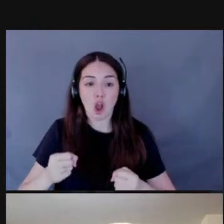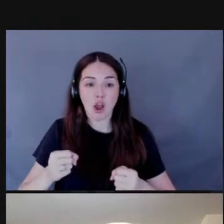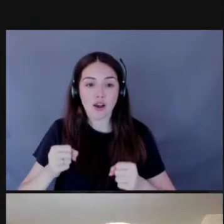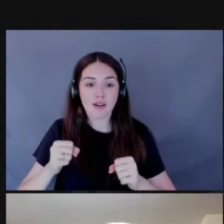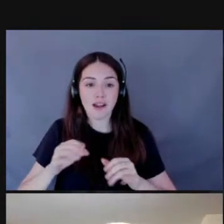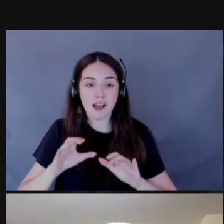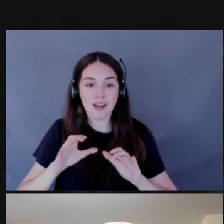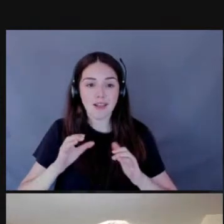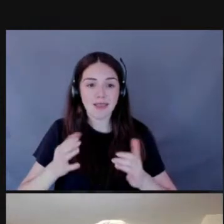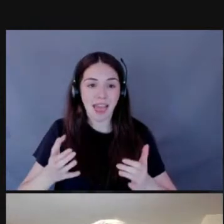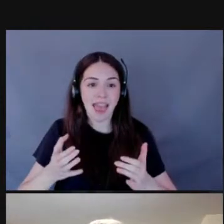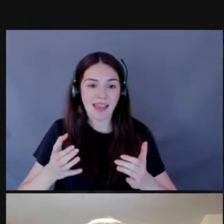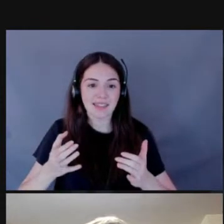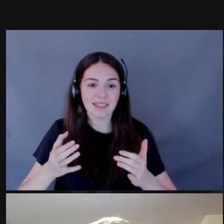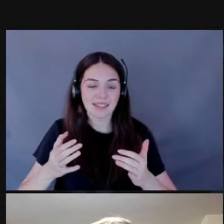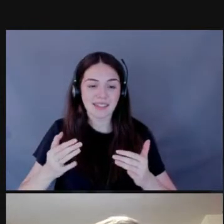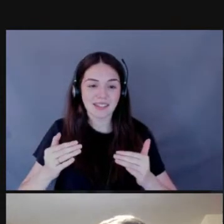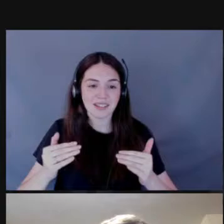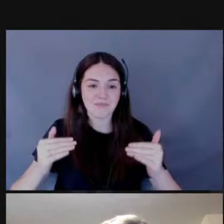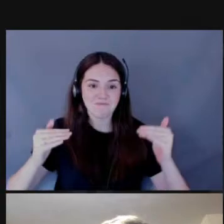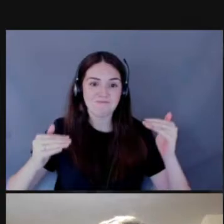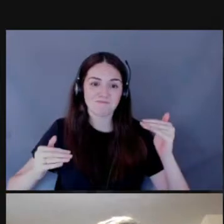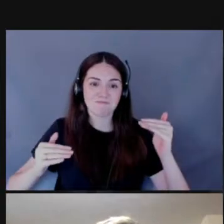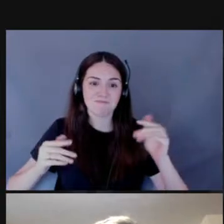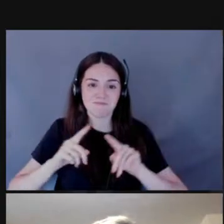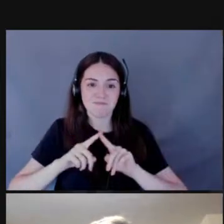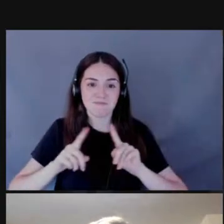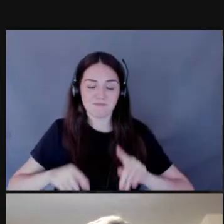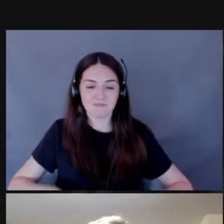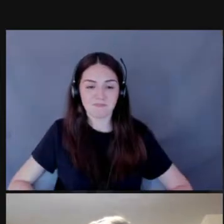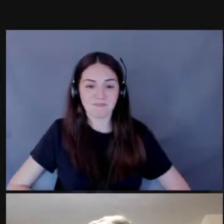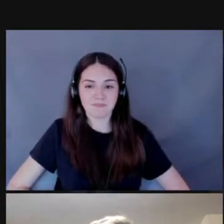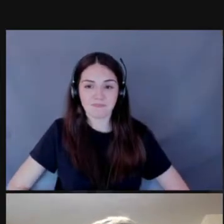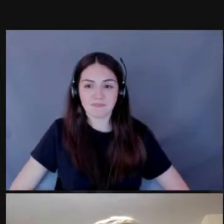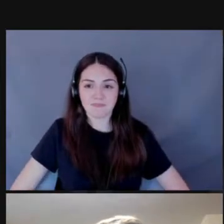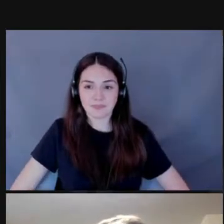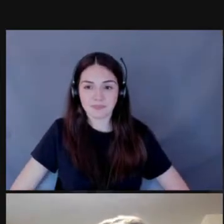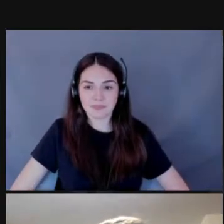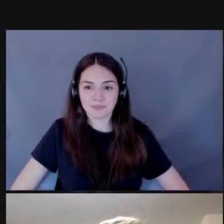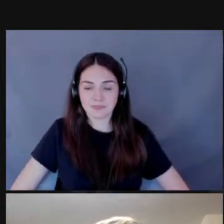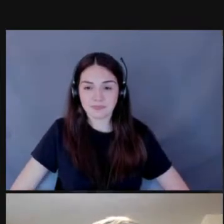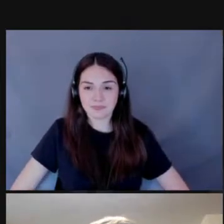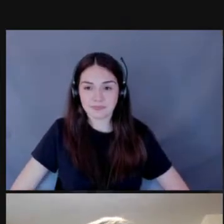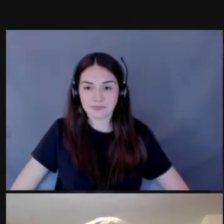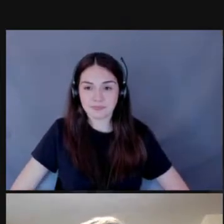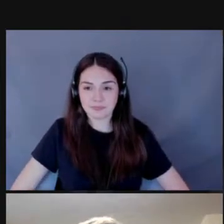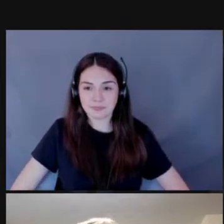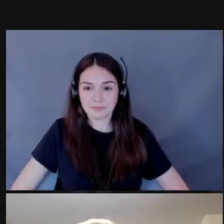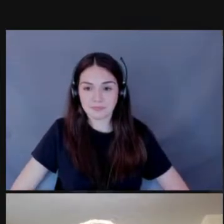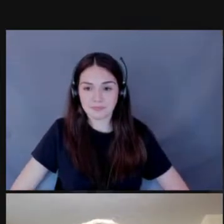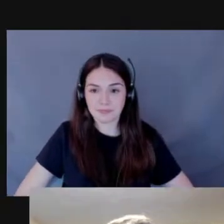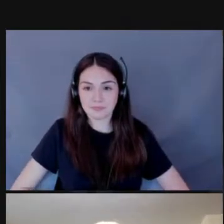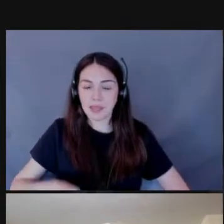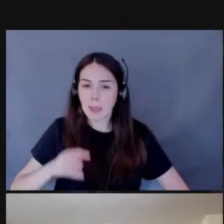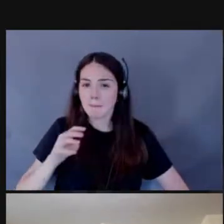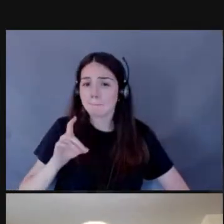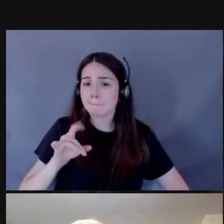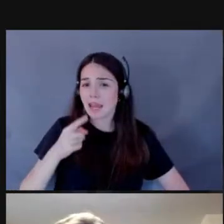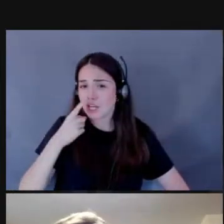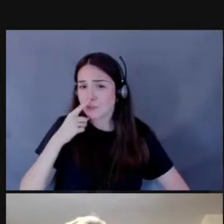happening. In any event, here we'll come back. Maddie, if you could go back to the